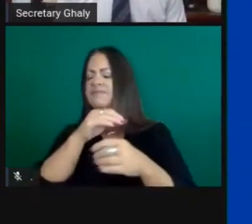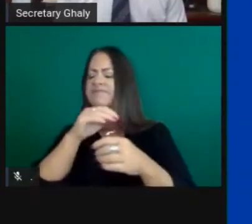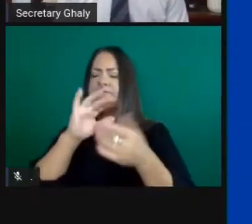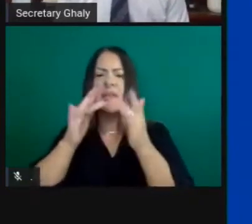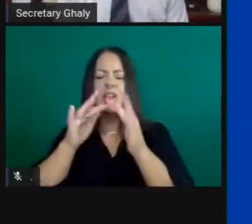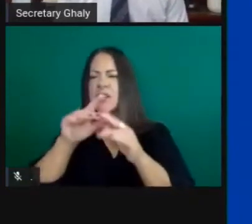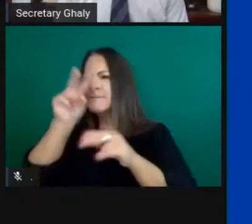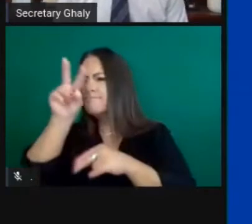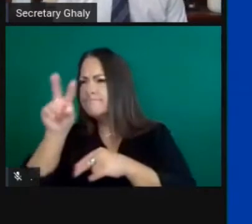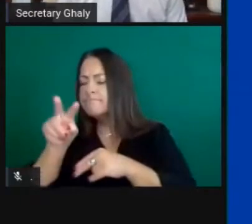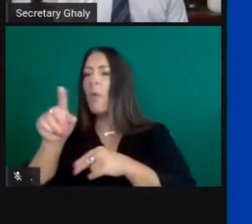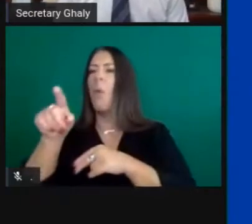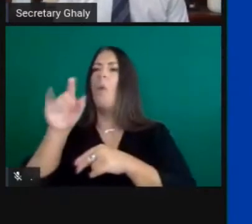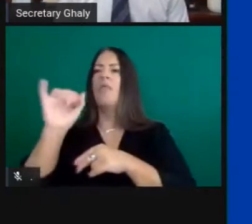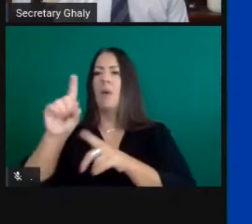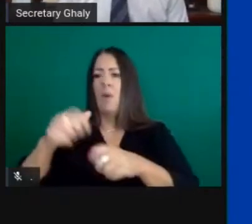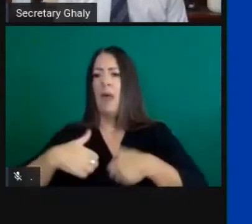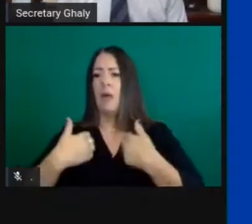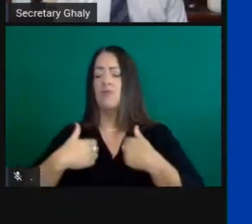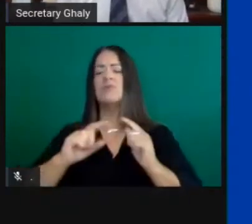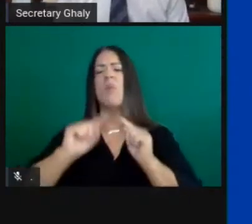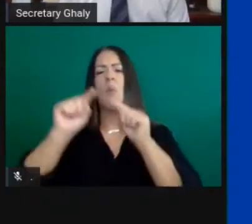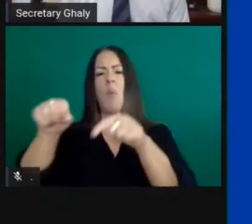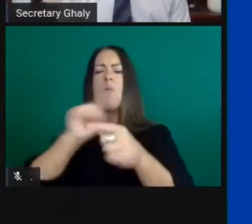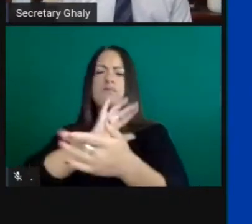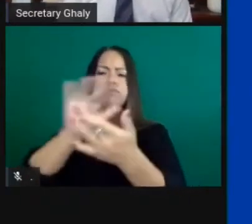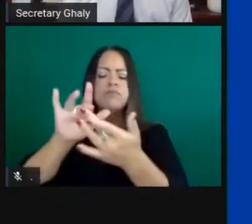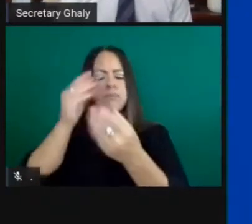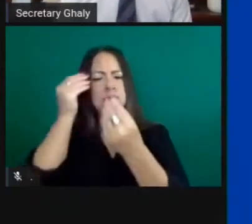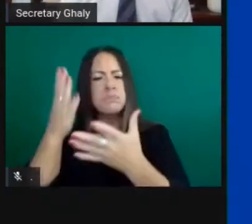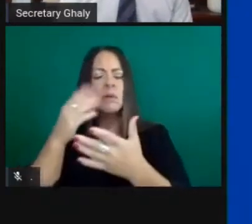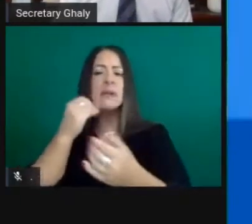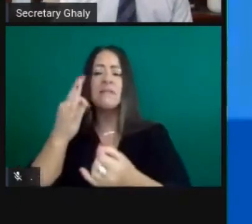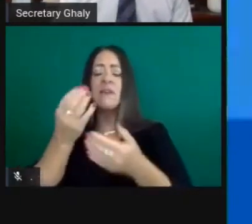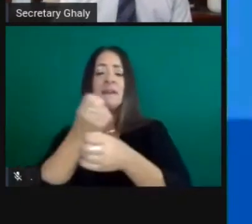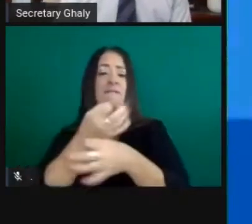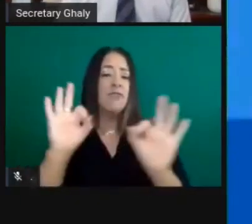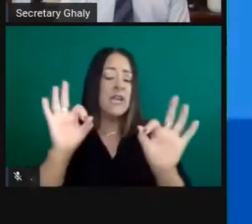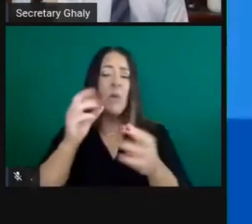to access flu vaccines at no cost or low cost.